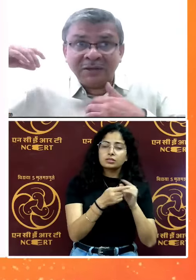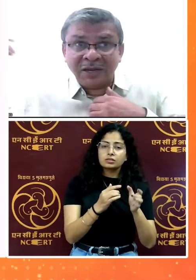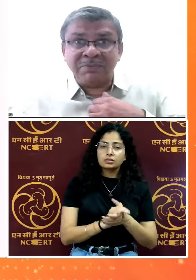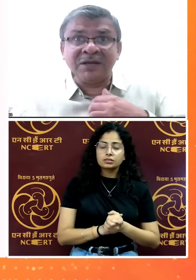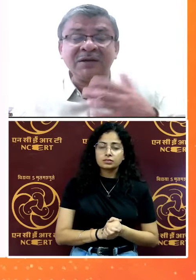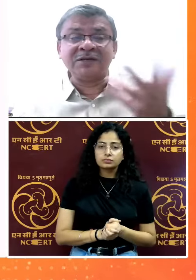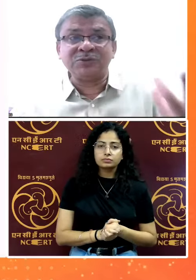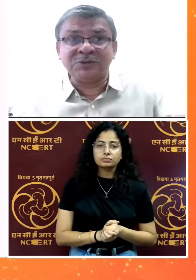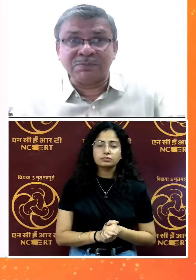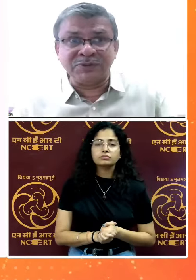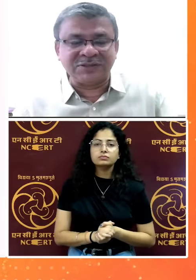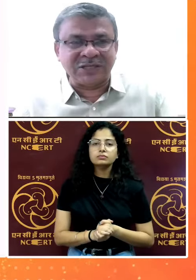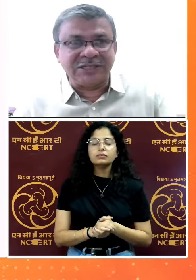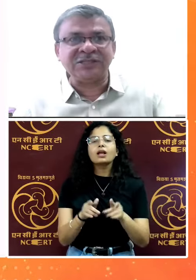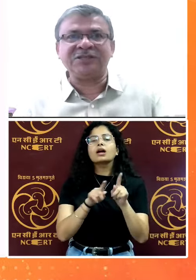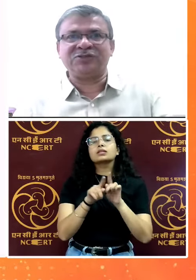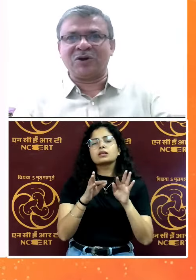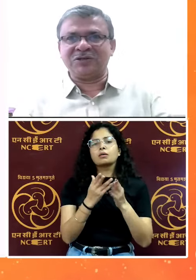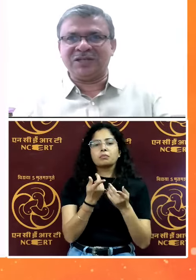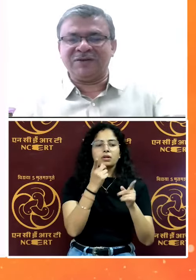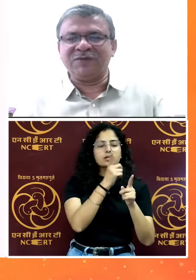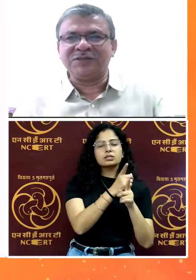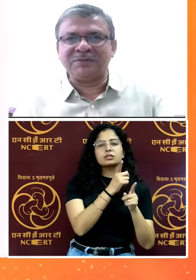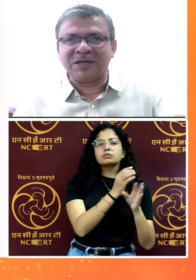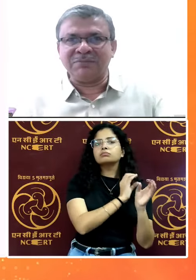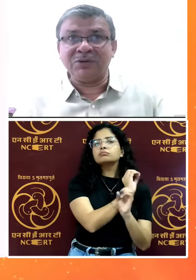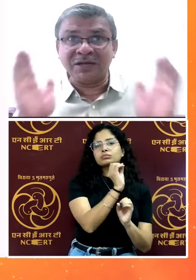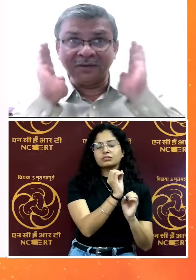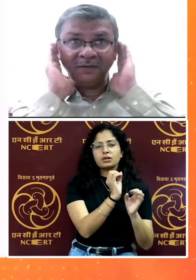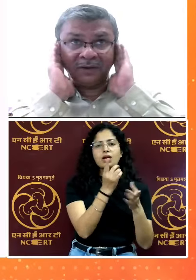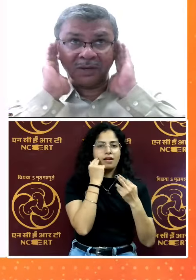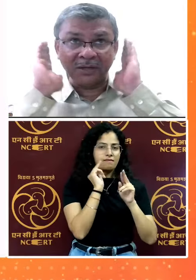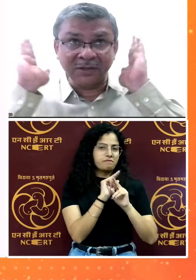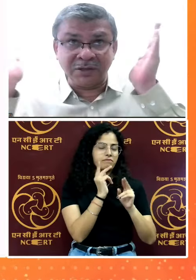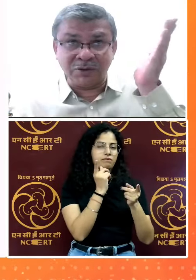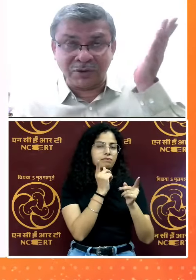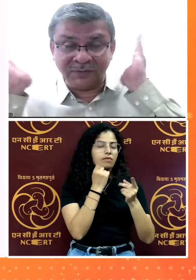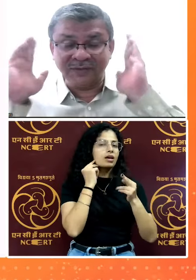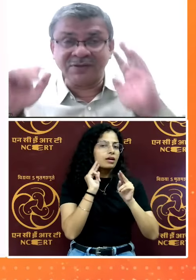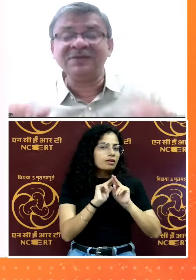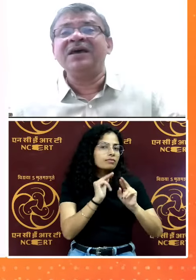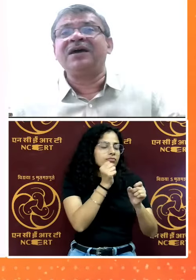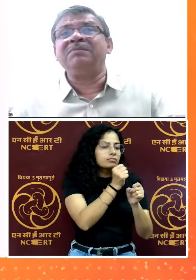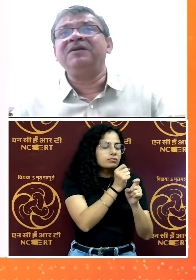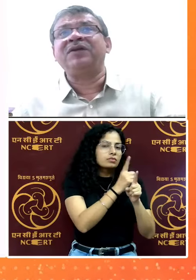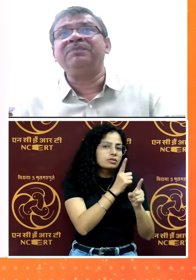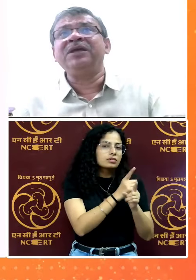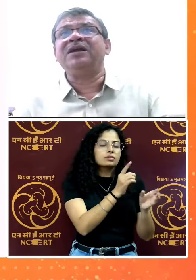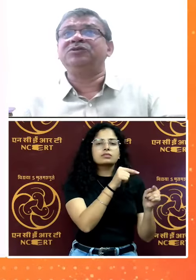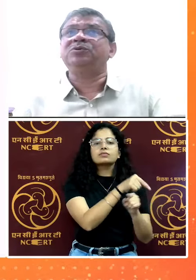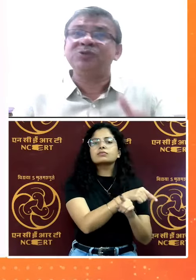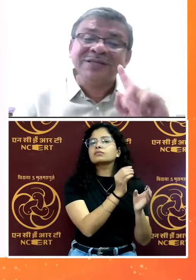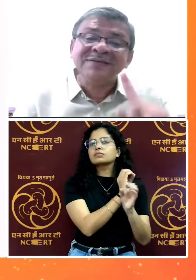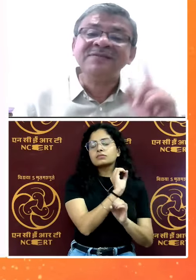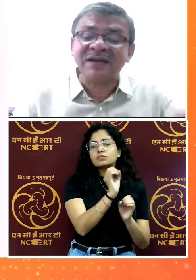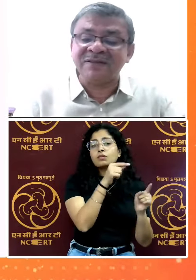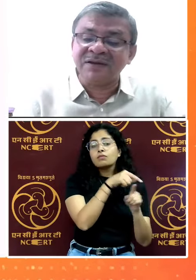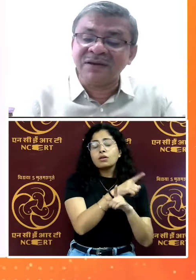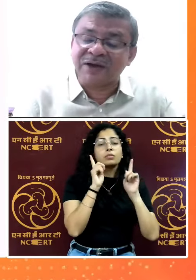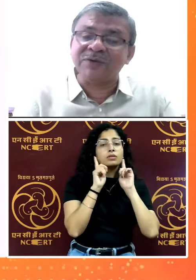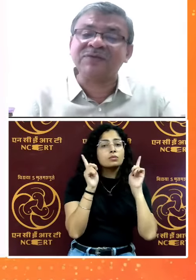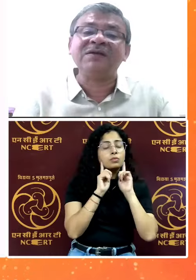So in the neighboring classroom, suppose the teacher is not there for some time, you can just imagine the noise which is coming from the classroom. So this